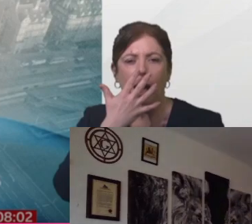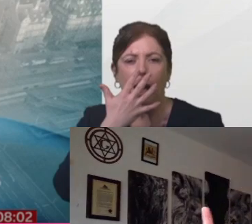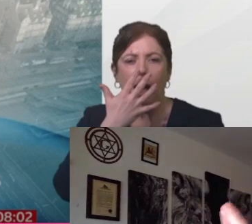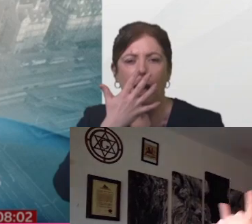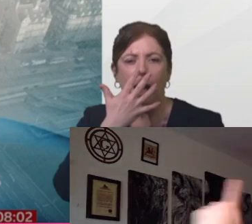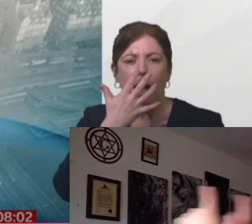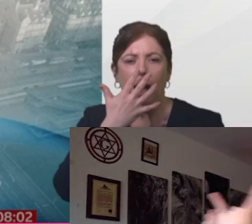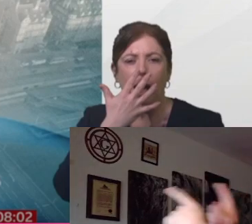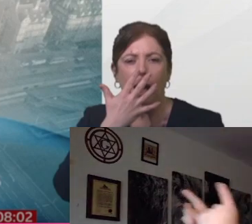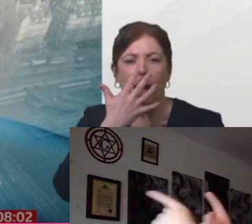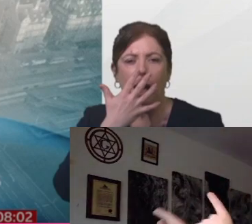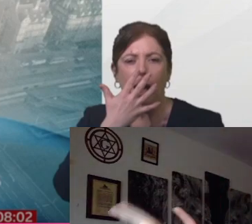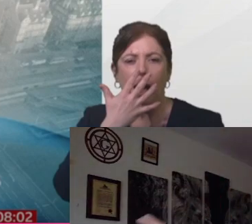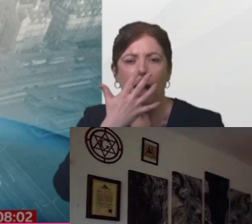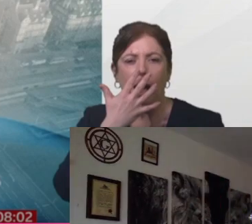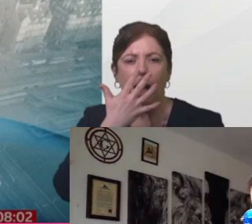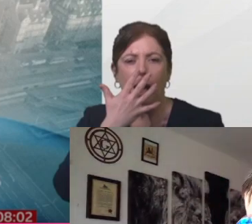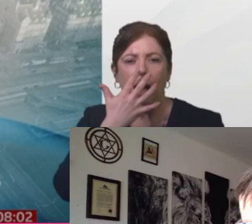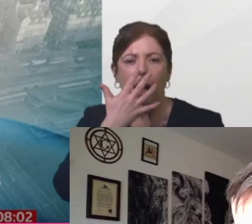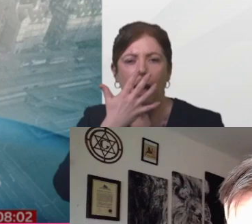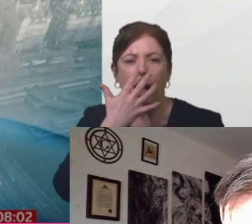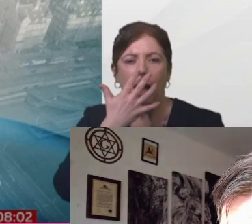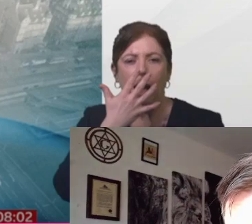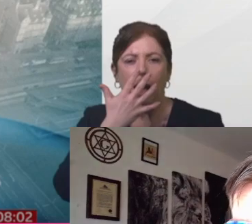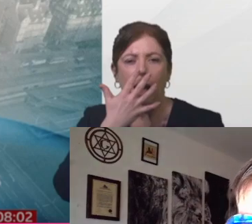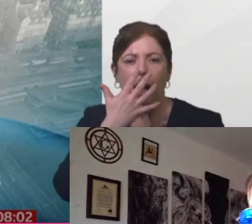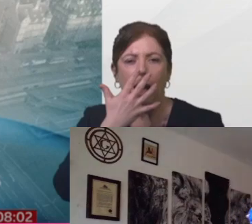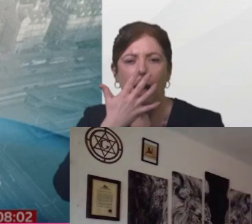much is extremist.